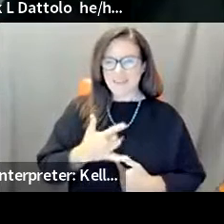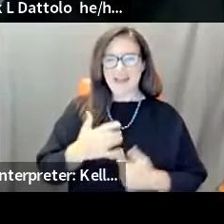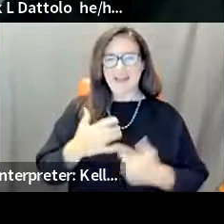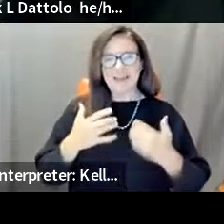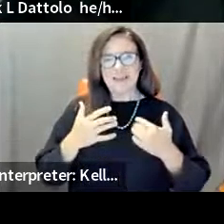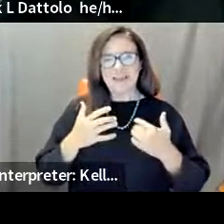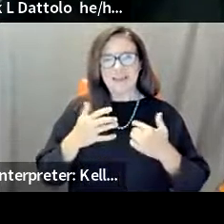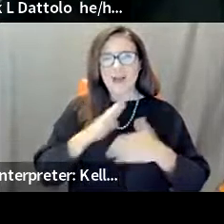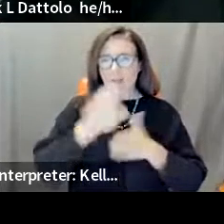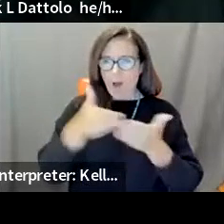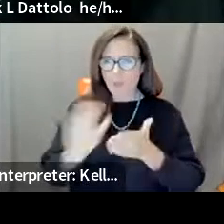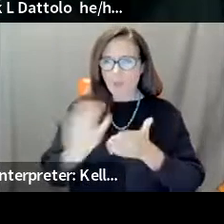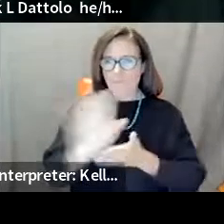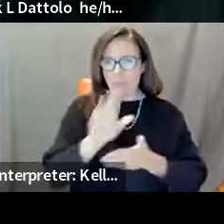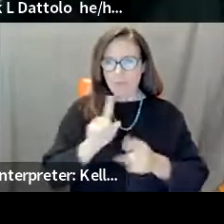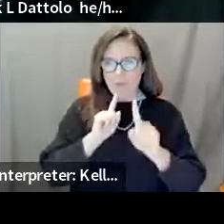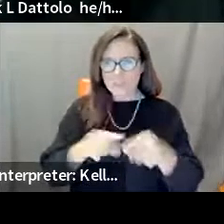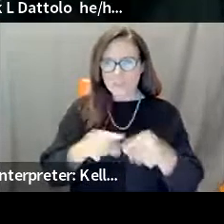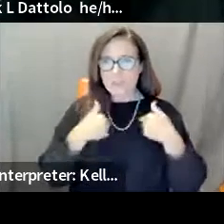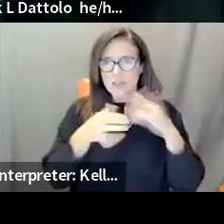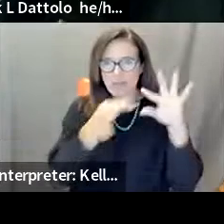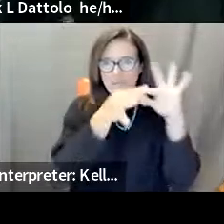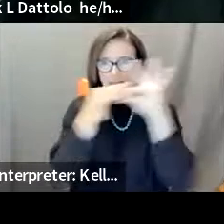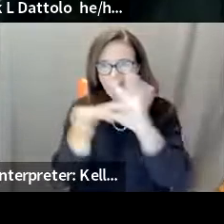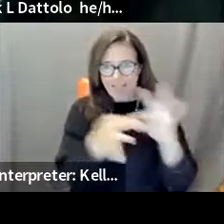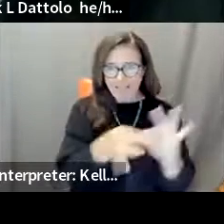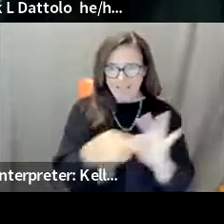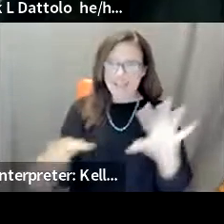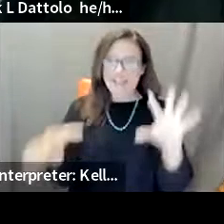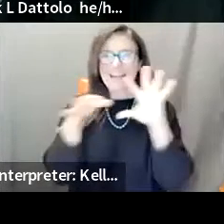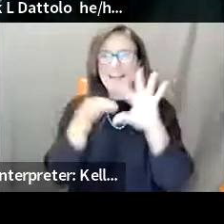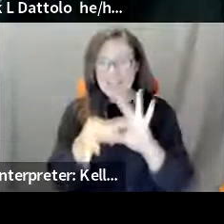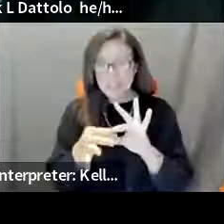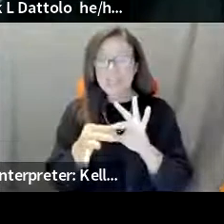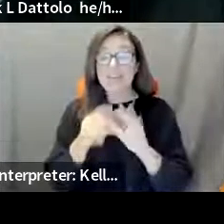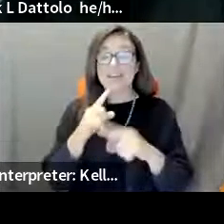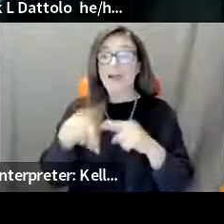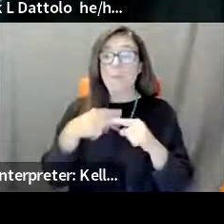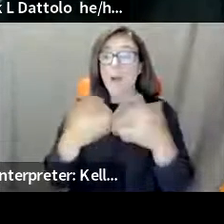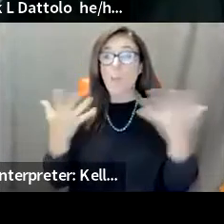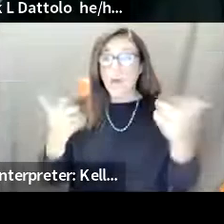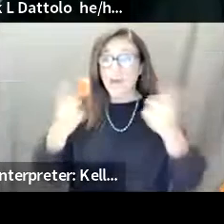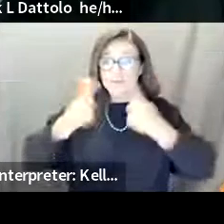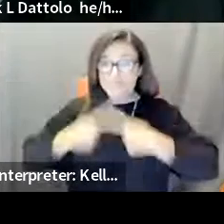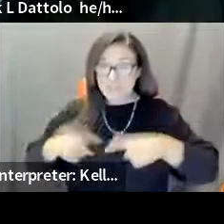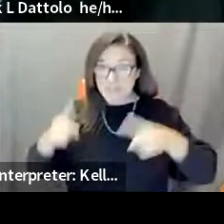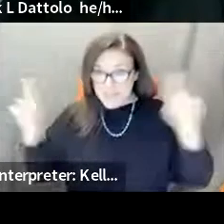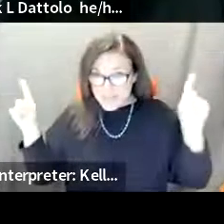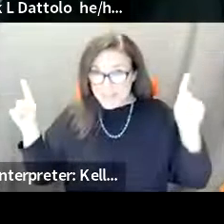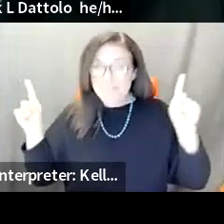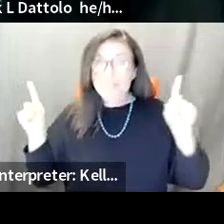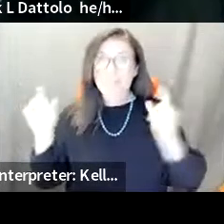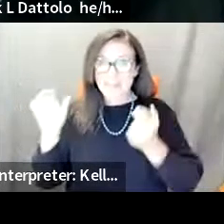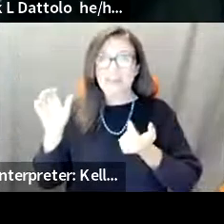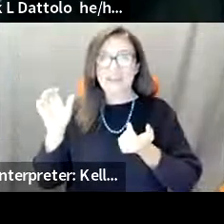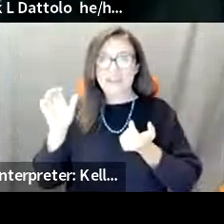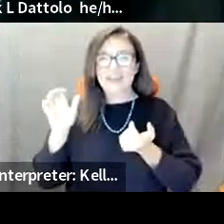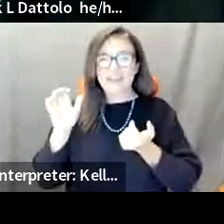all of your answers, in terms of like what makes this a successful experience is,